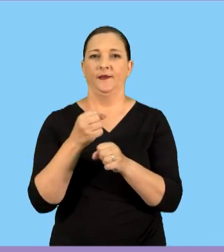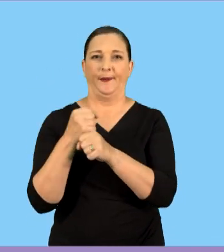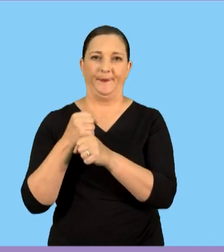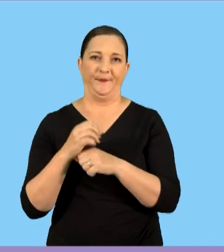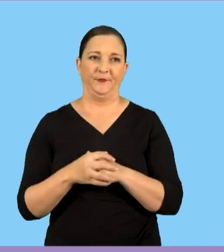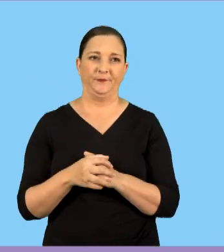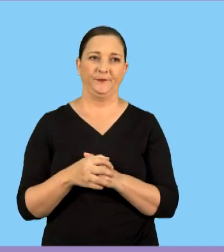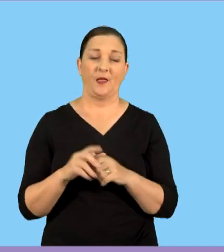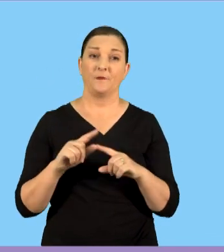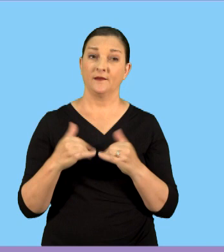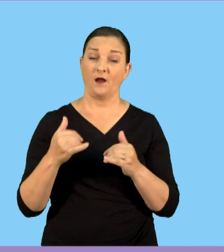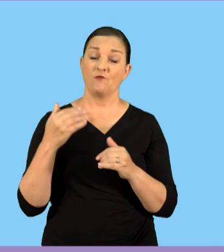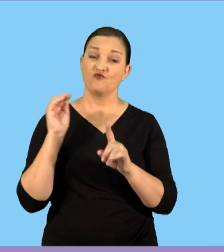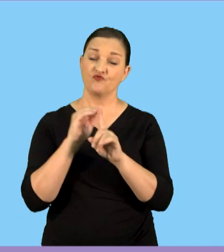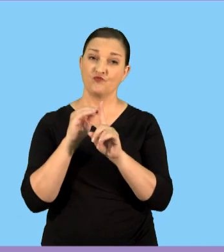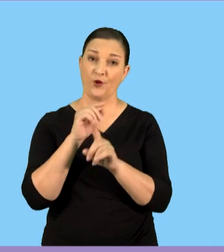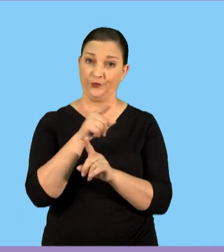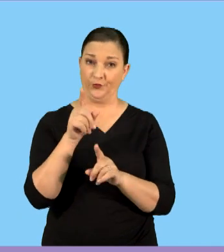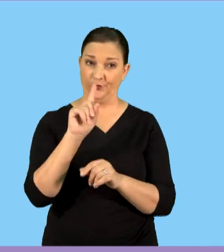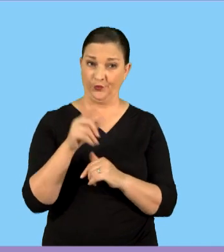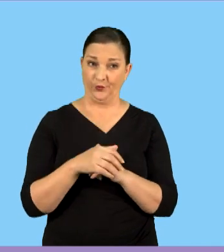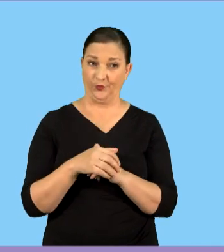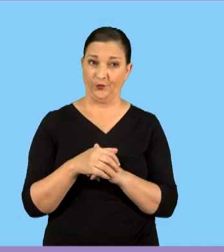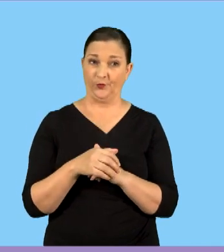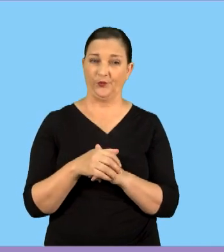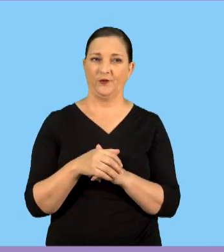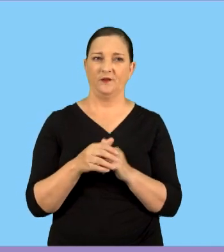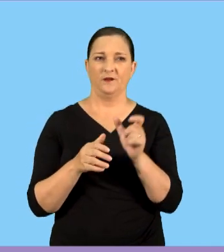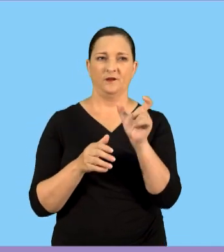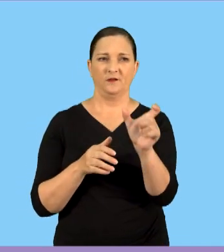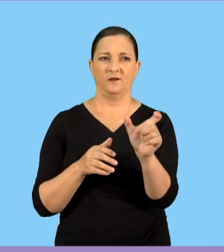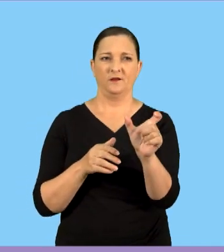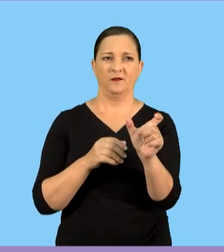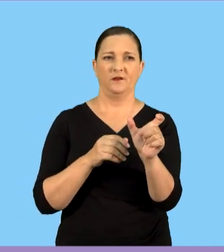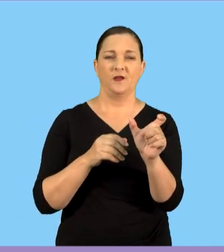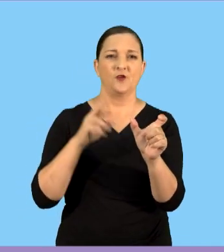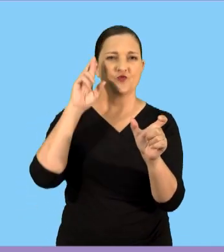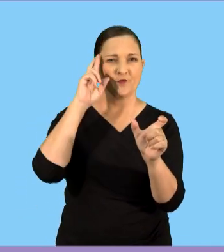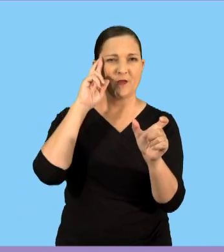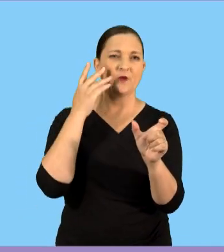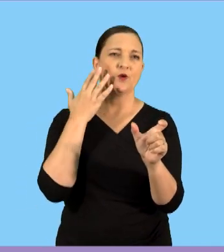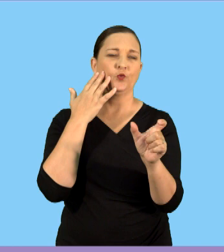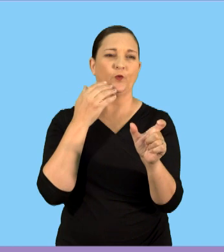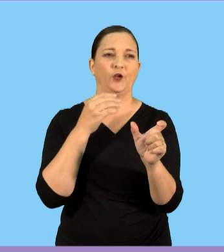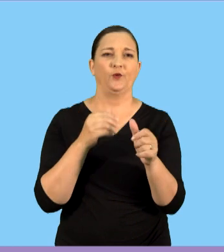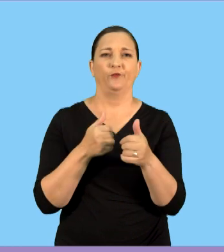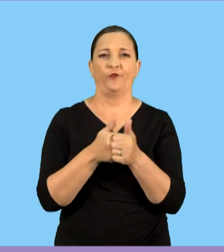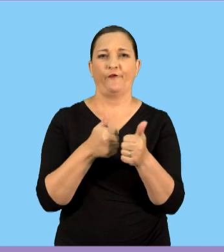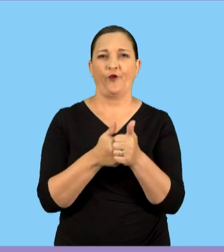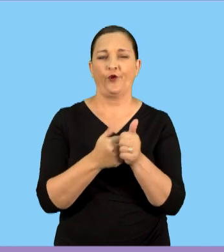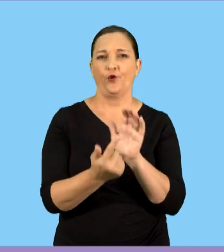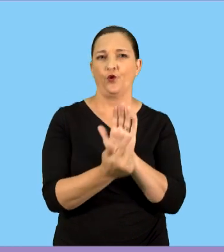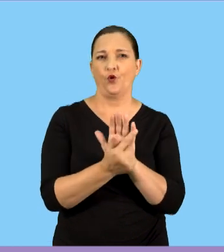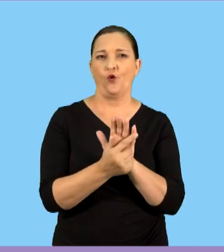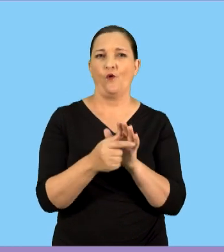So here I'm going to remind you of the distributive law. So remember distributive law, or